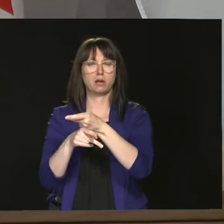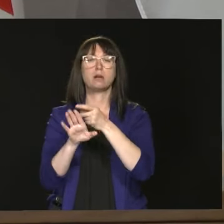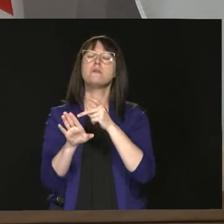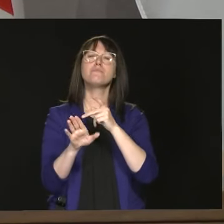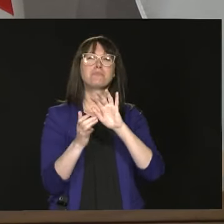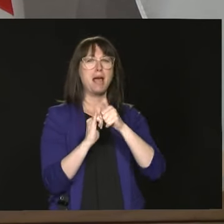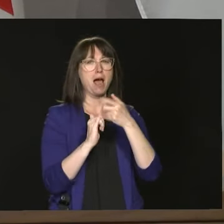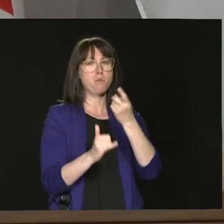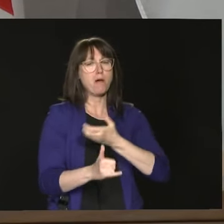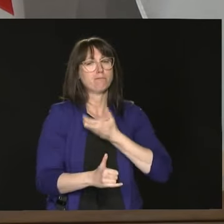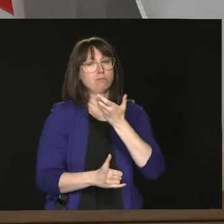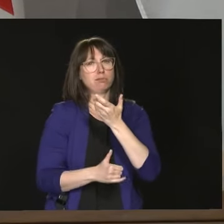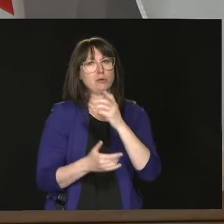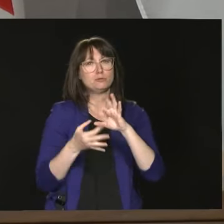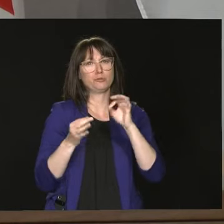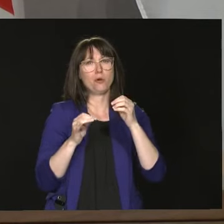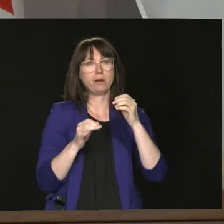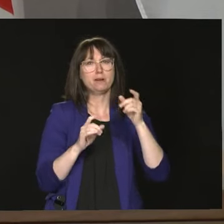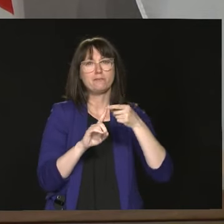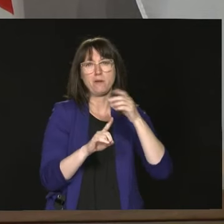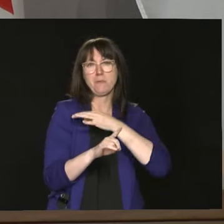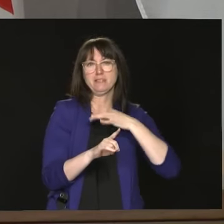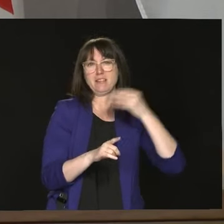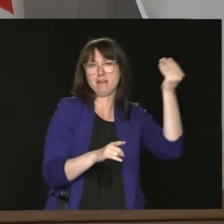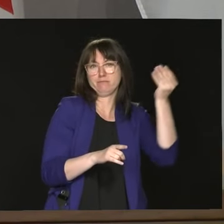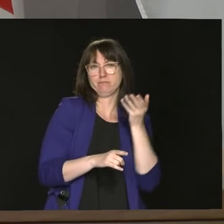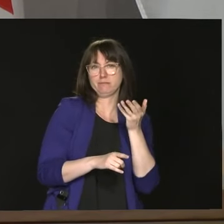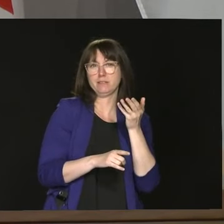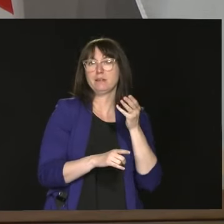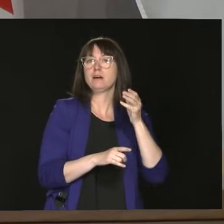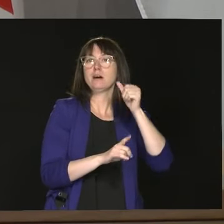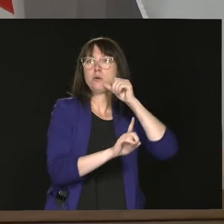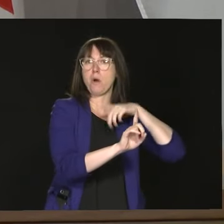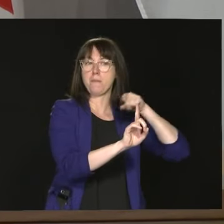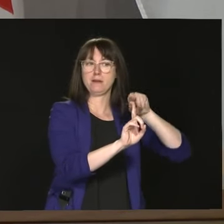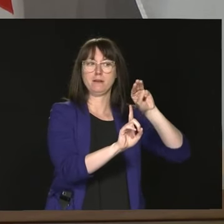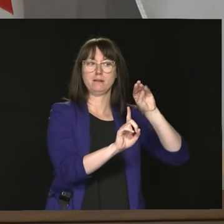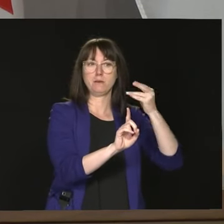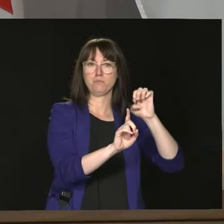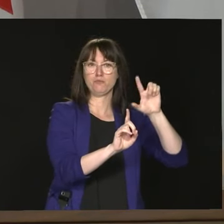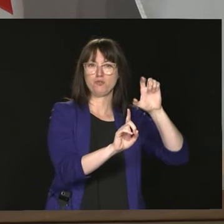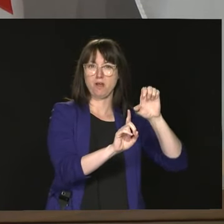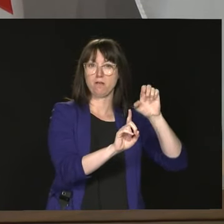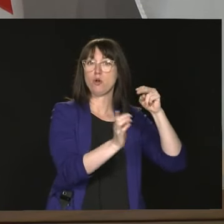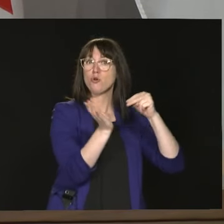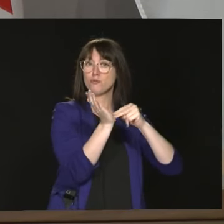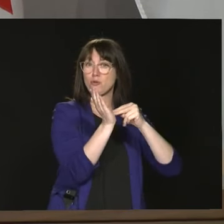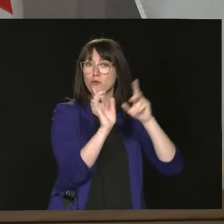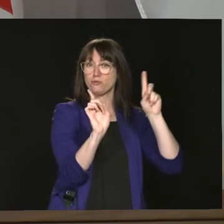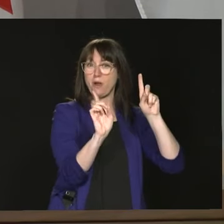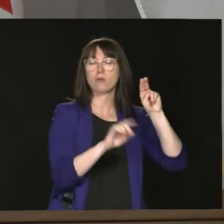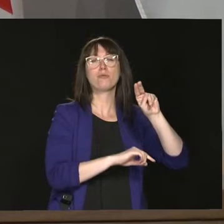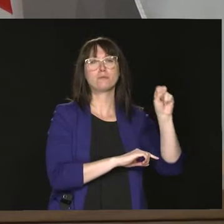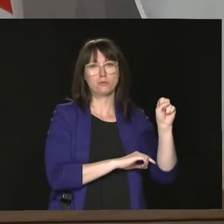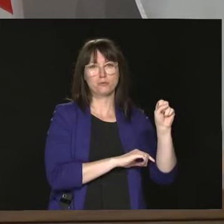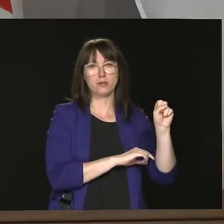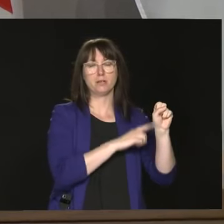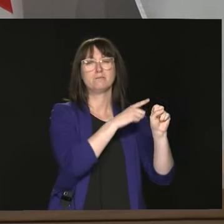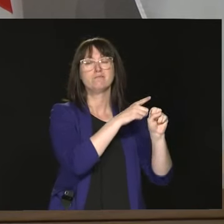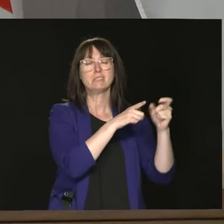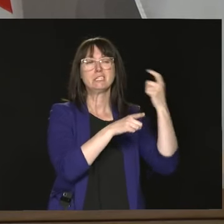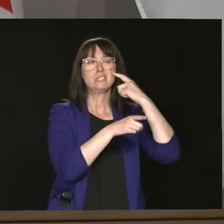staff. This is the story of Michelle, a nurse in Nova Scotia, who was recently reassigned to care